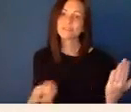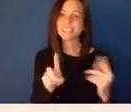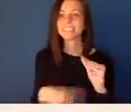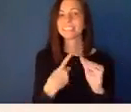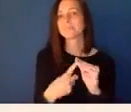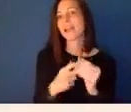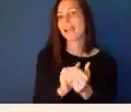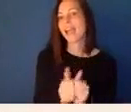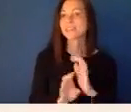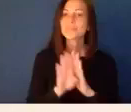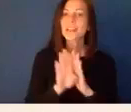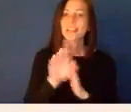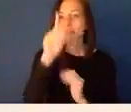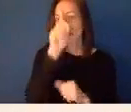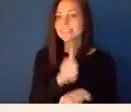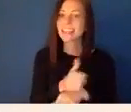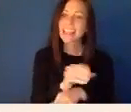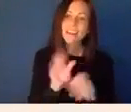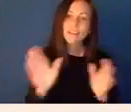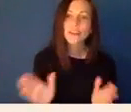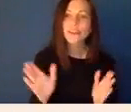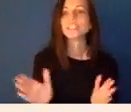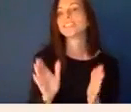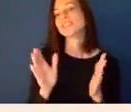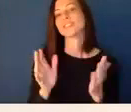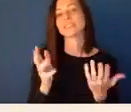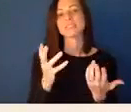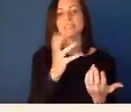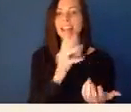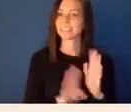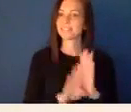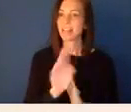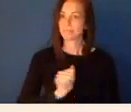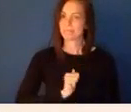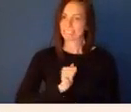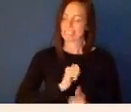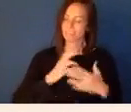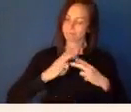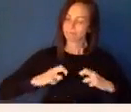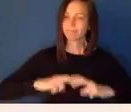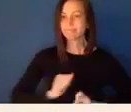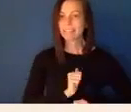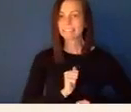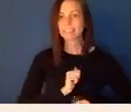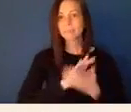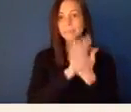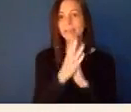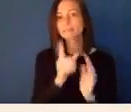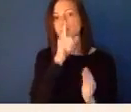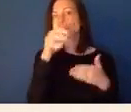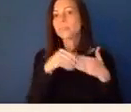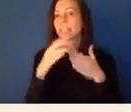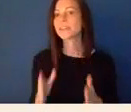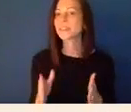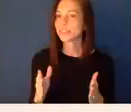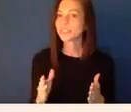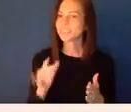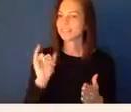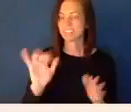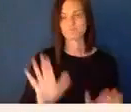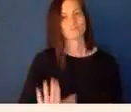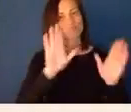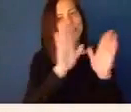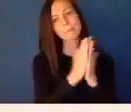and encouragement and developing your inner self and being a true leader. There's great books out there by so